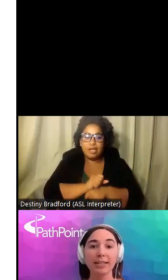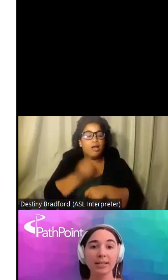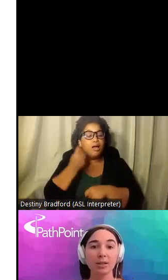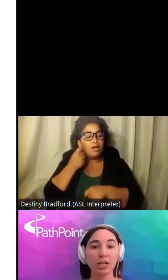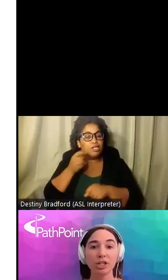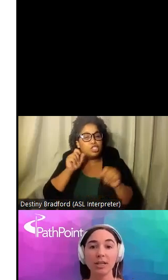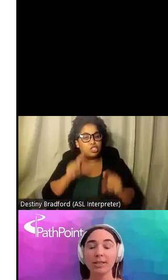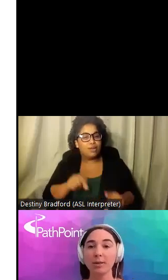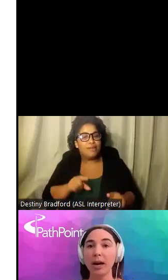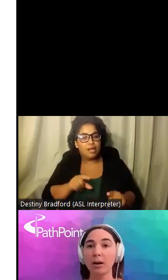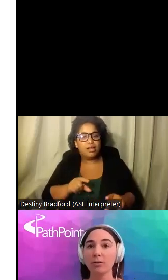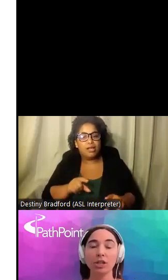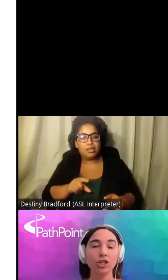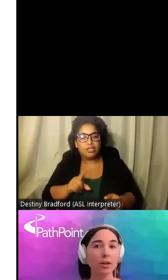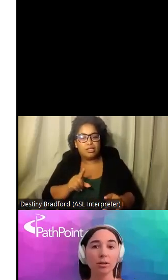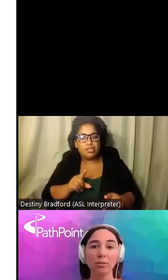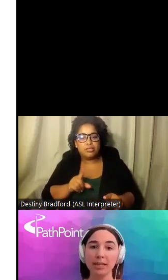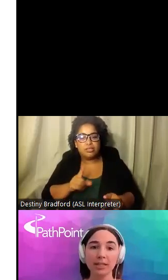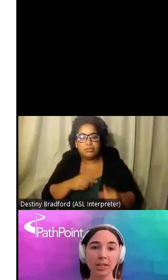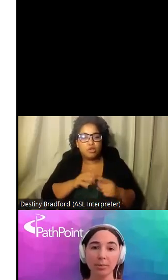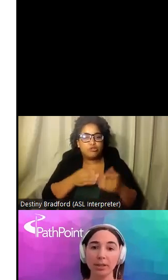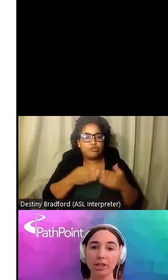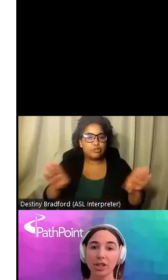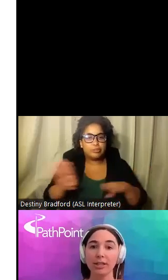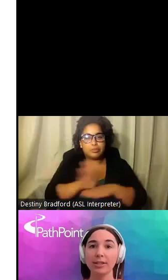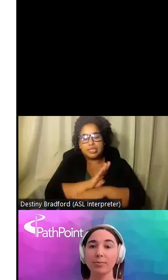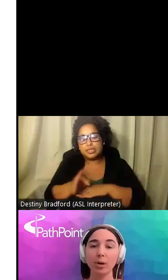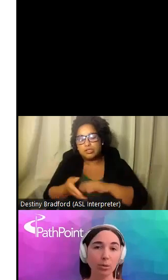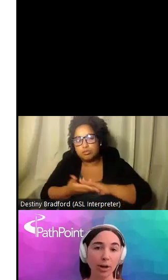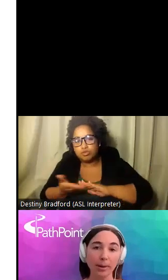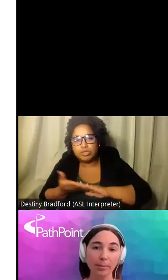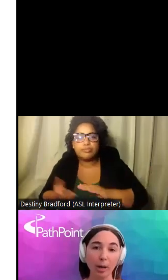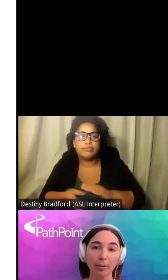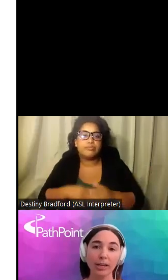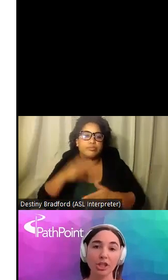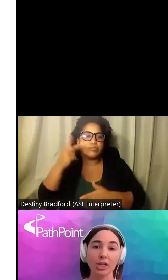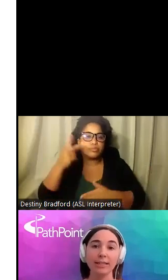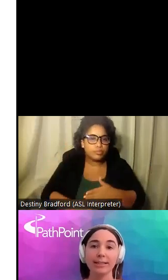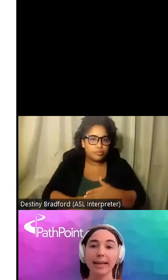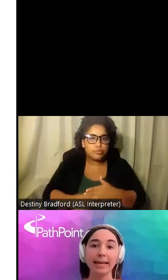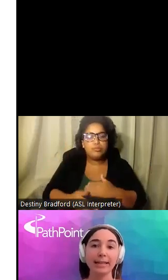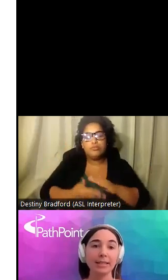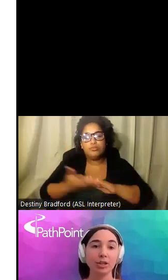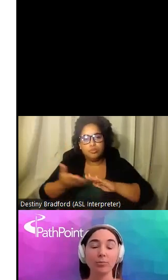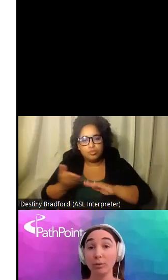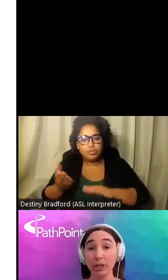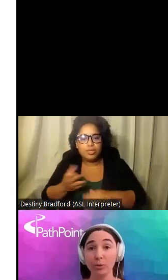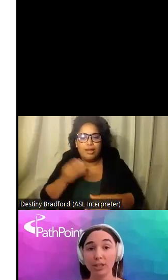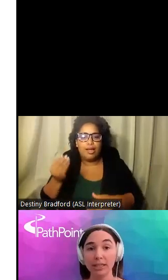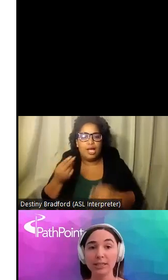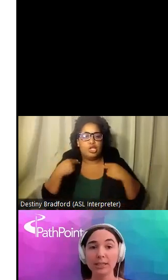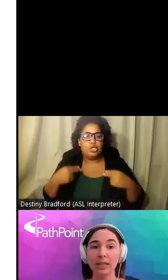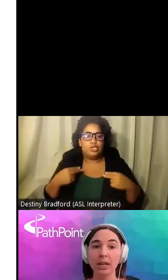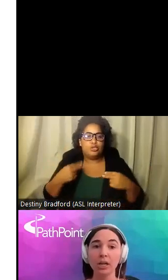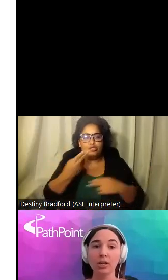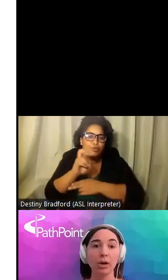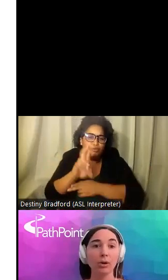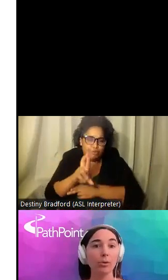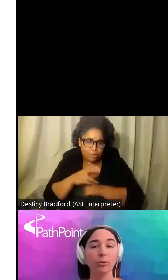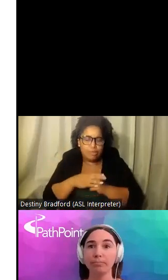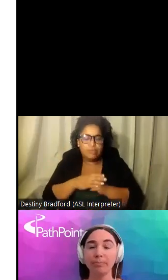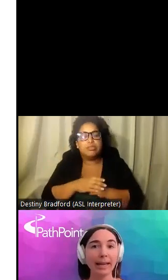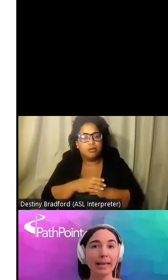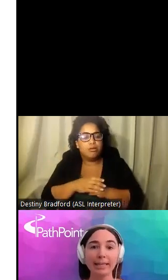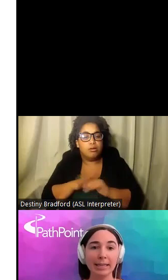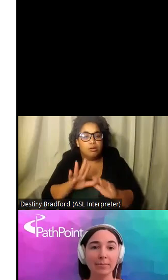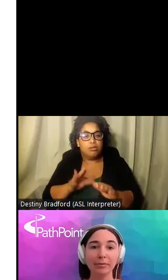survey asks questions about your general business operations, program operations, and human resources.